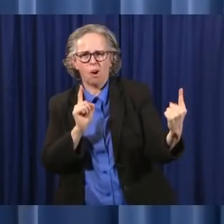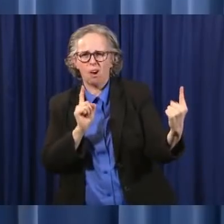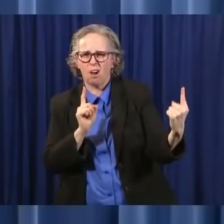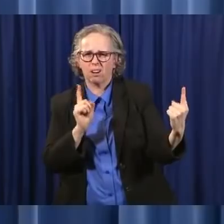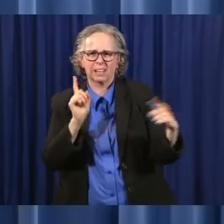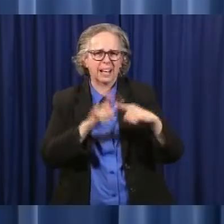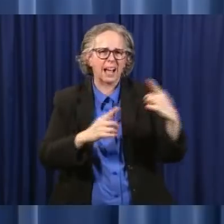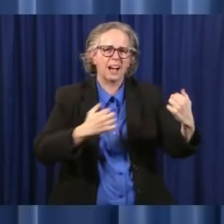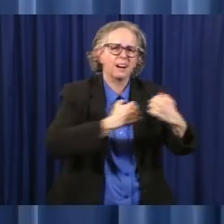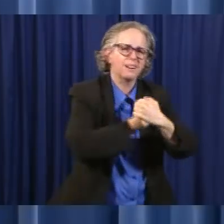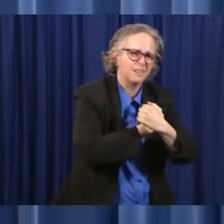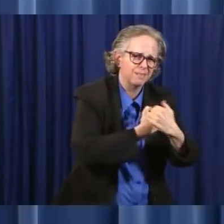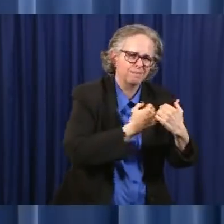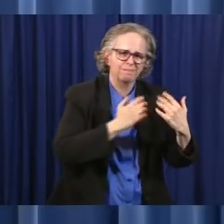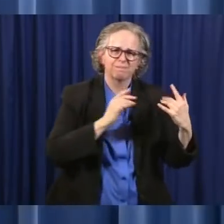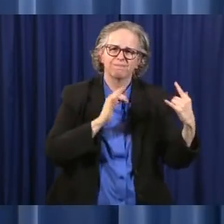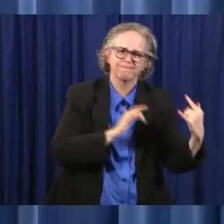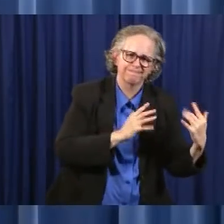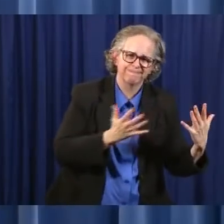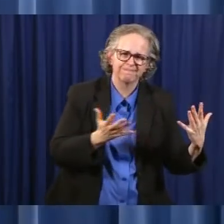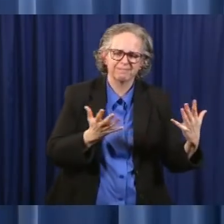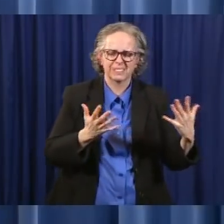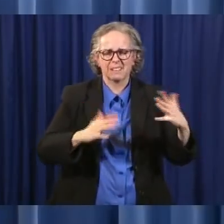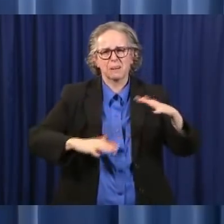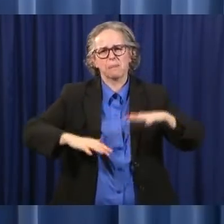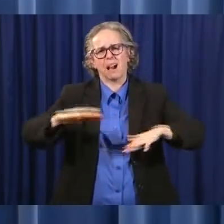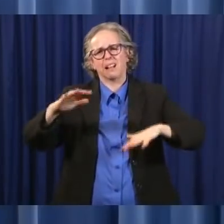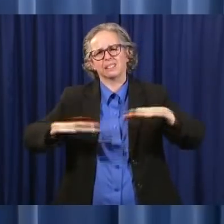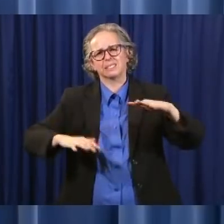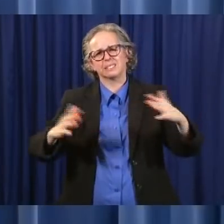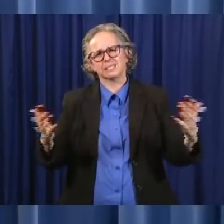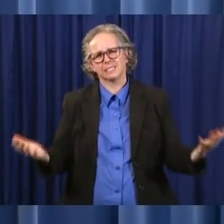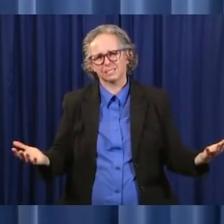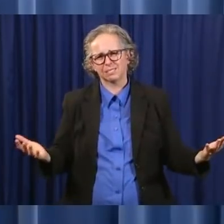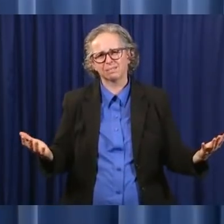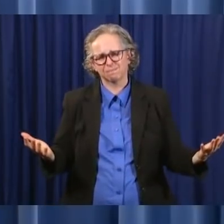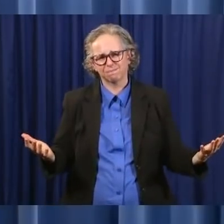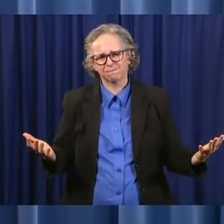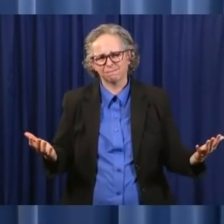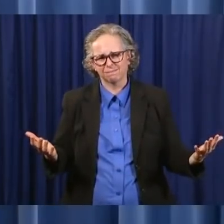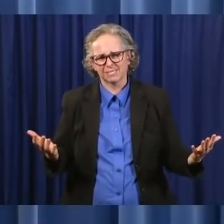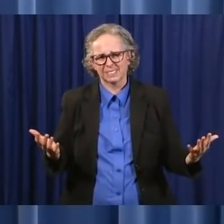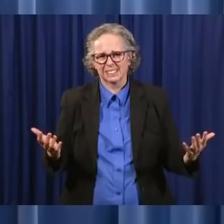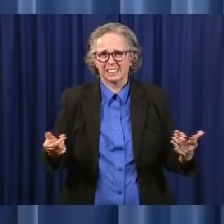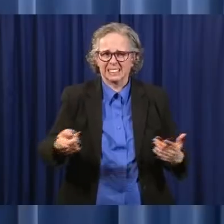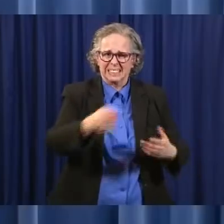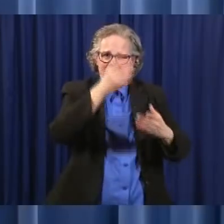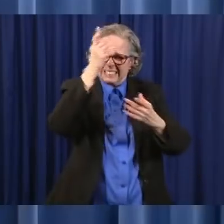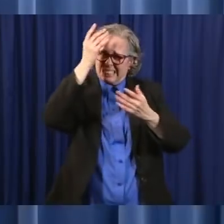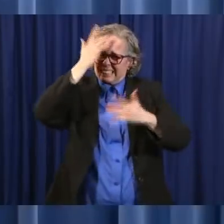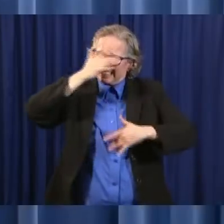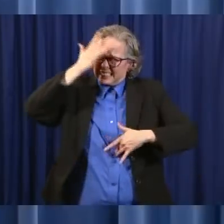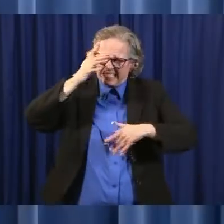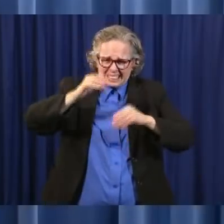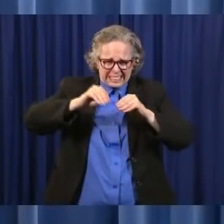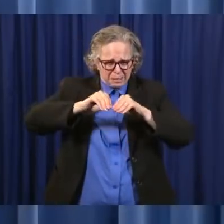out the right balance here. But because it is so deadly, and because once it gets inside, it is so